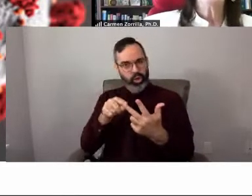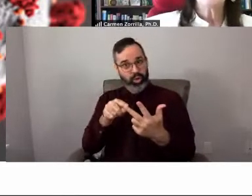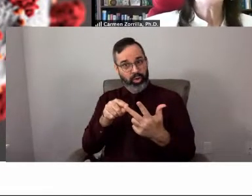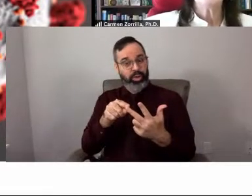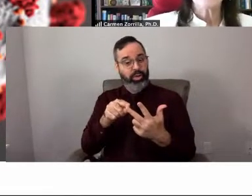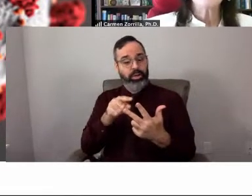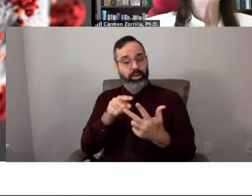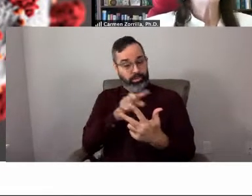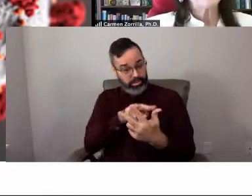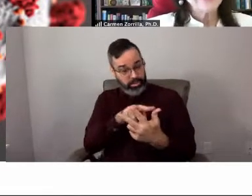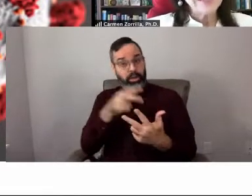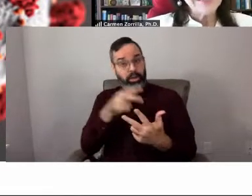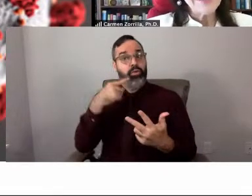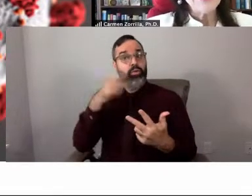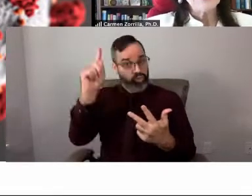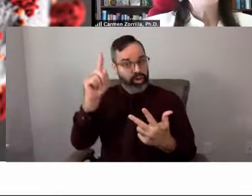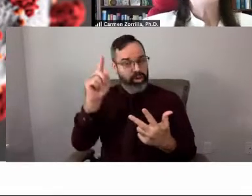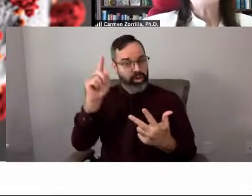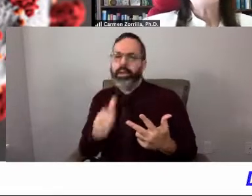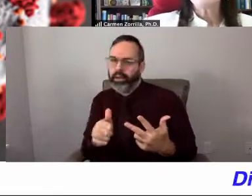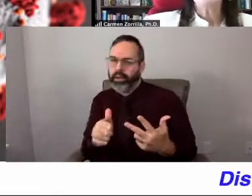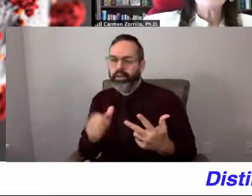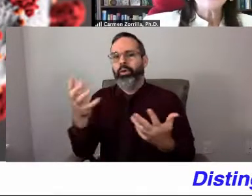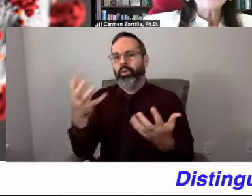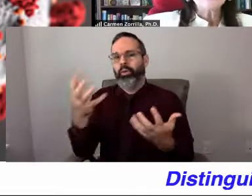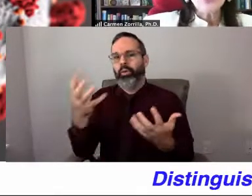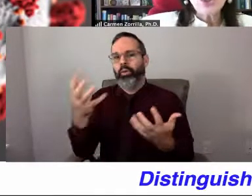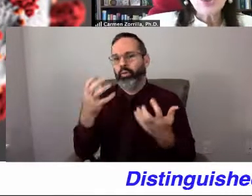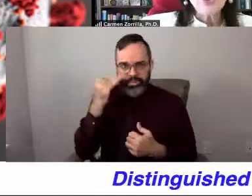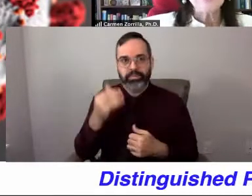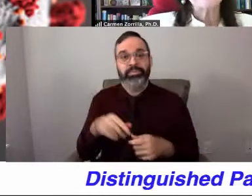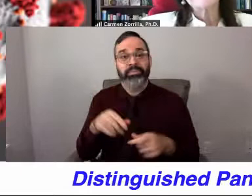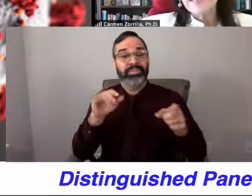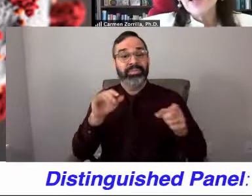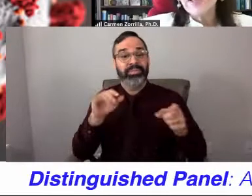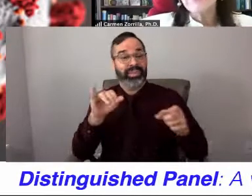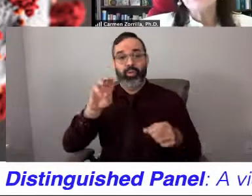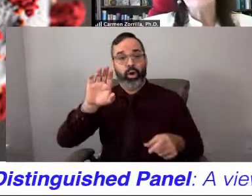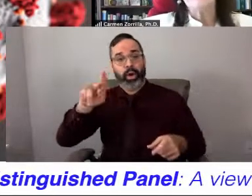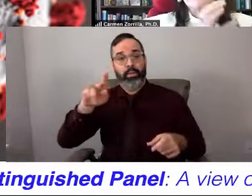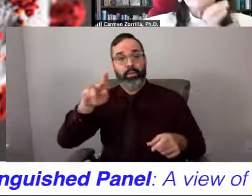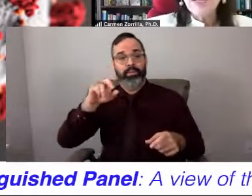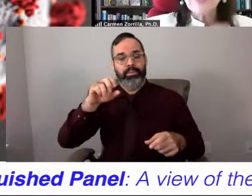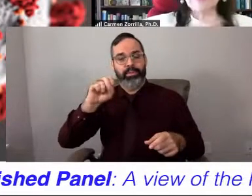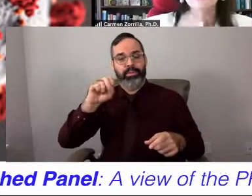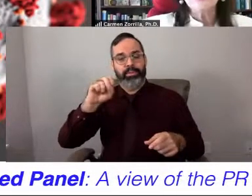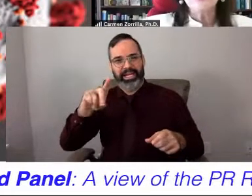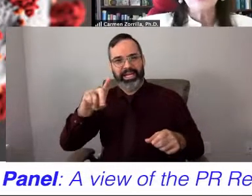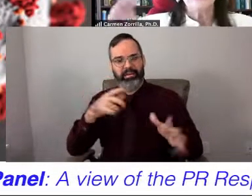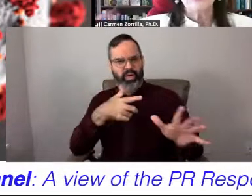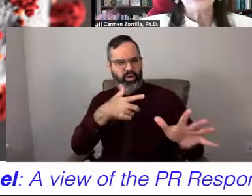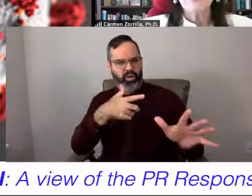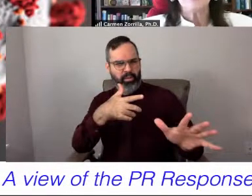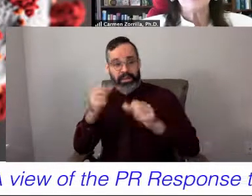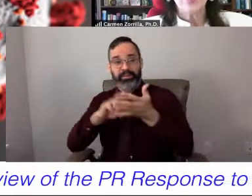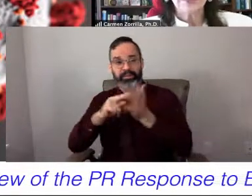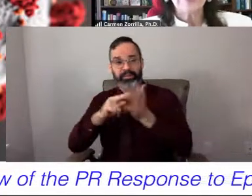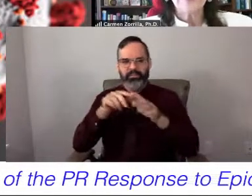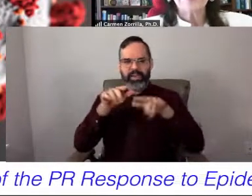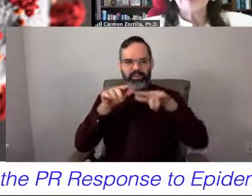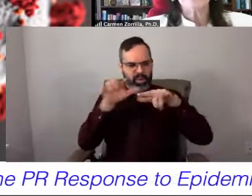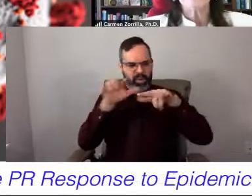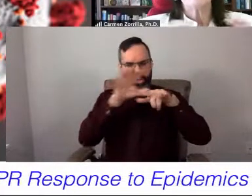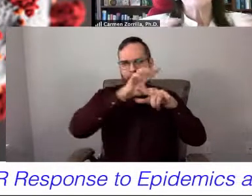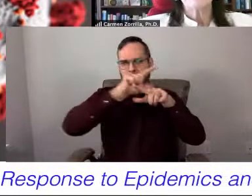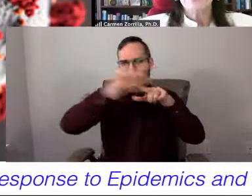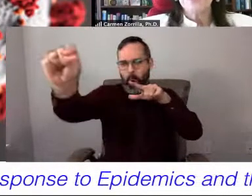have the warp speed, we cannot accelerate the phase 1, 2, and 3 programs. That